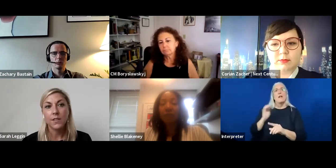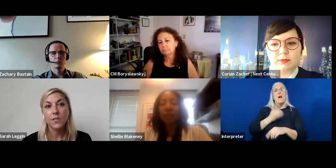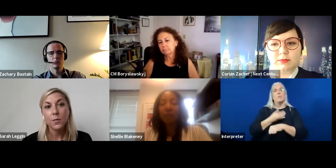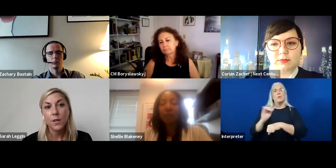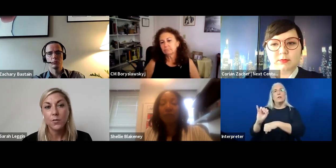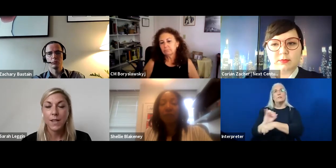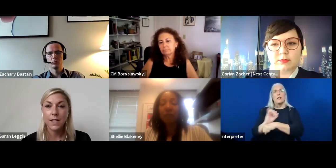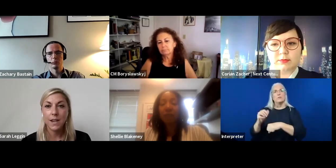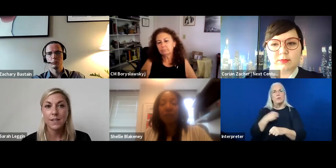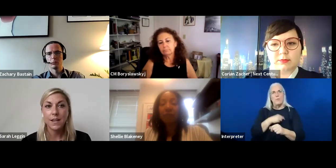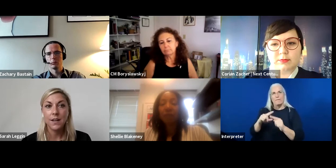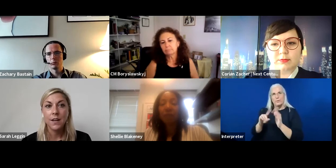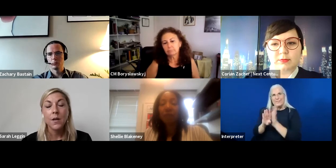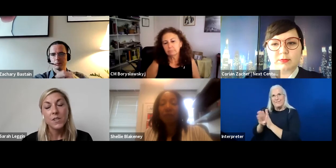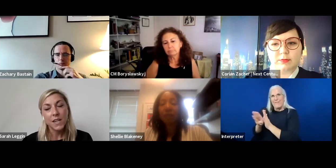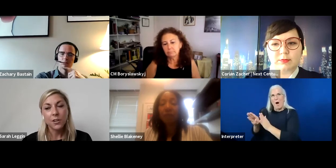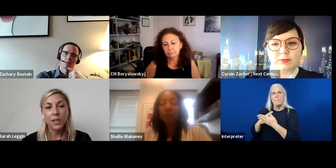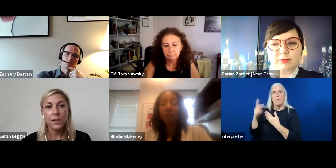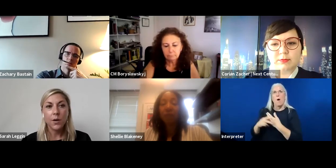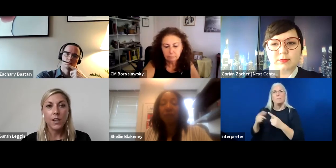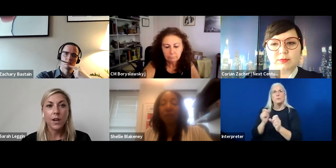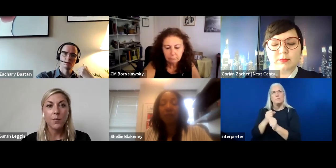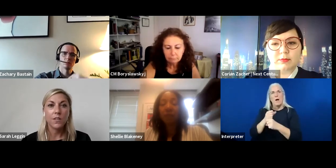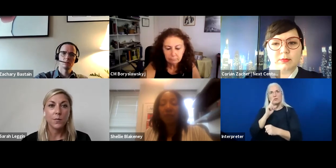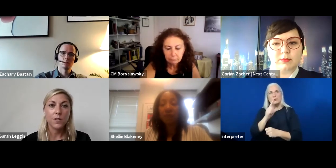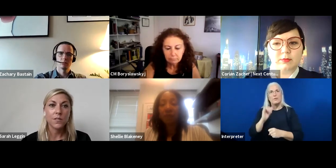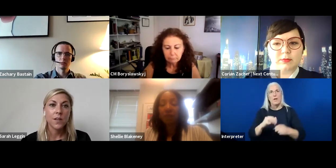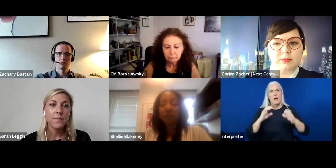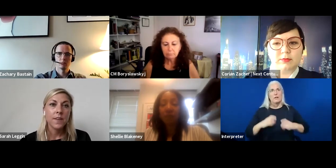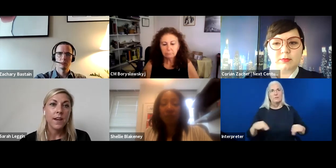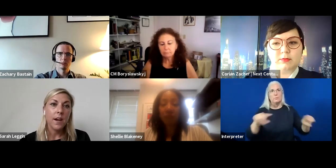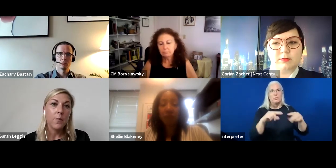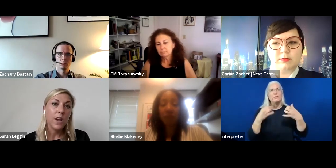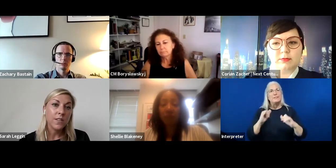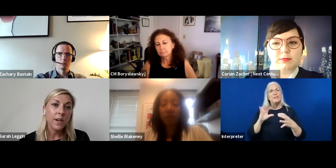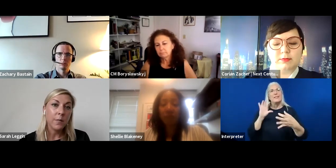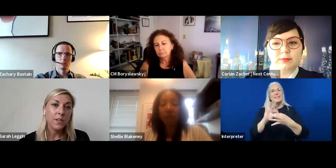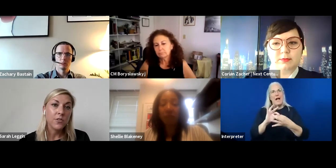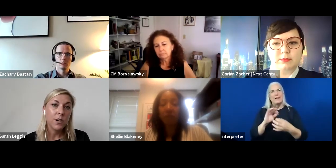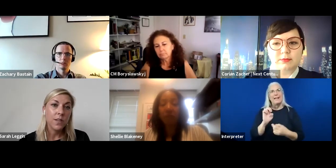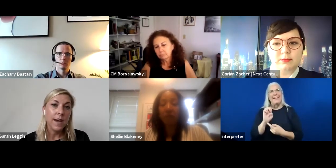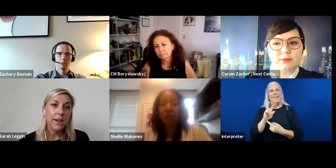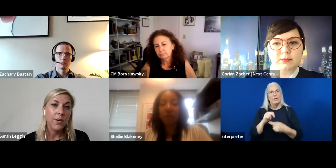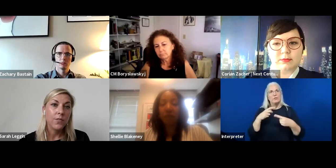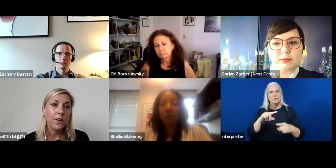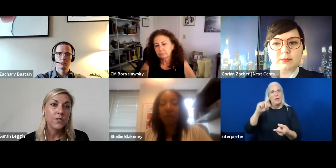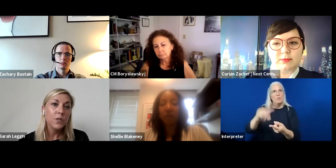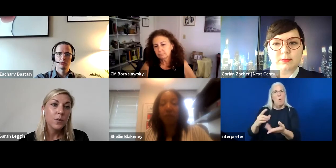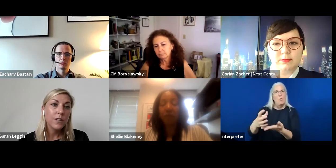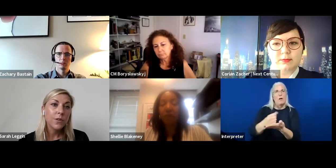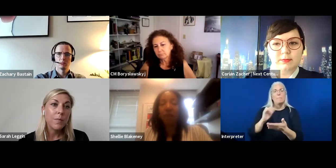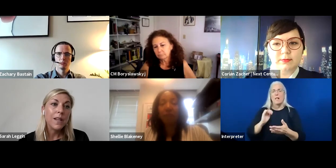that consumers remain connected, particularly low-income consumers. We also helped ensure that